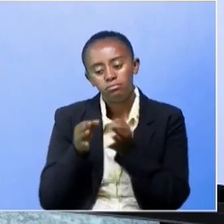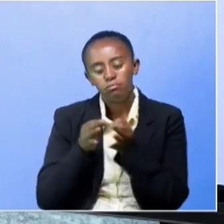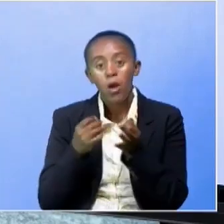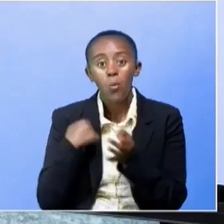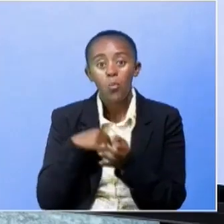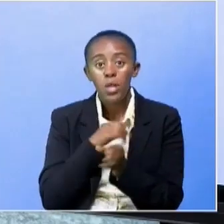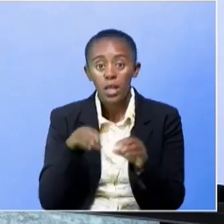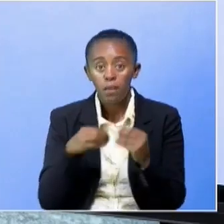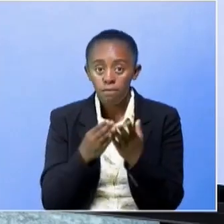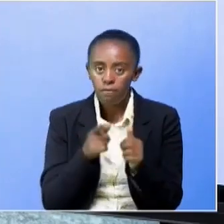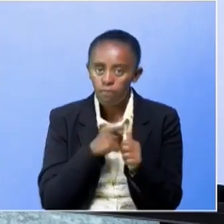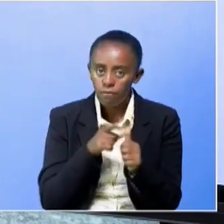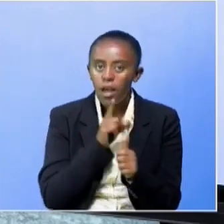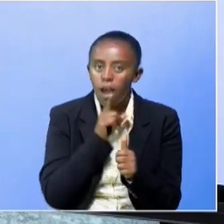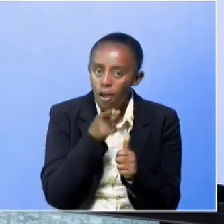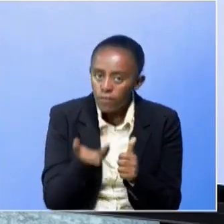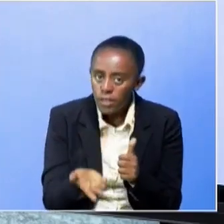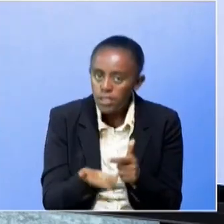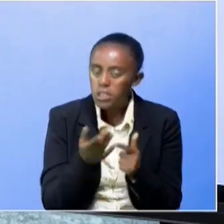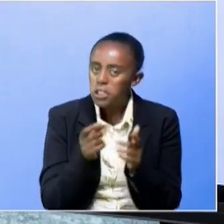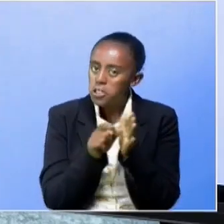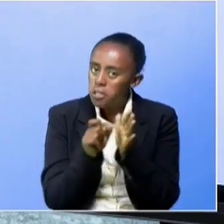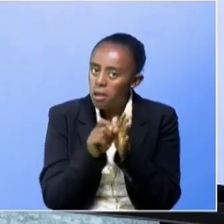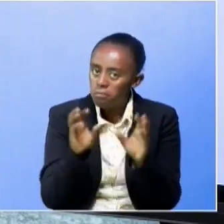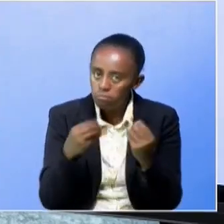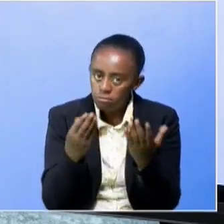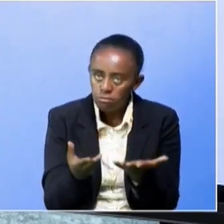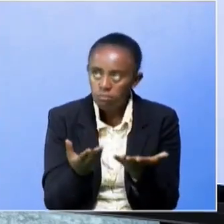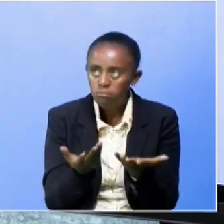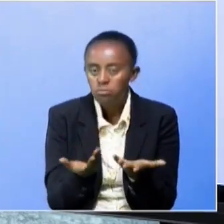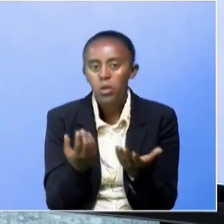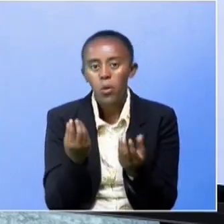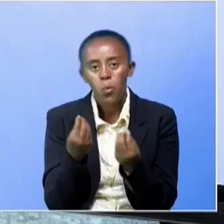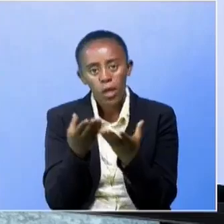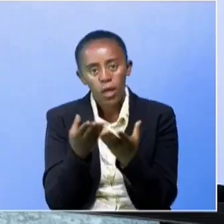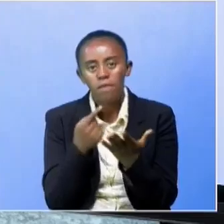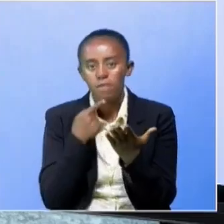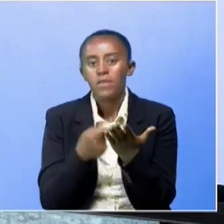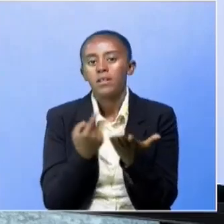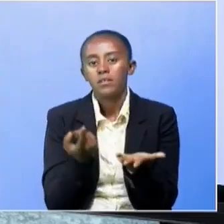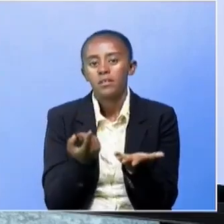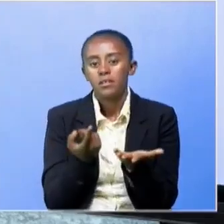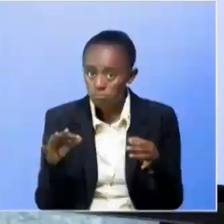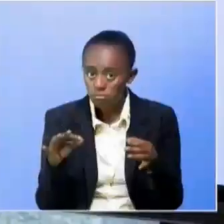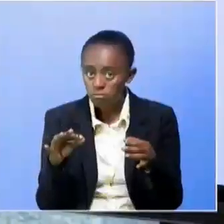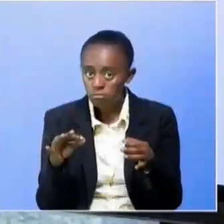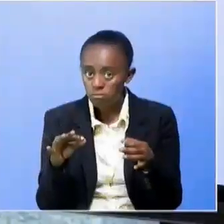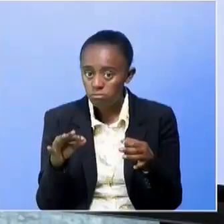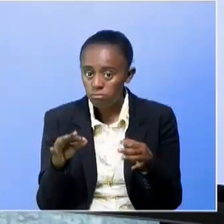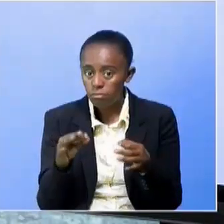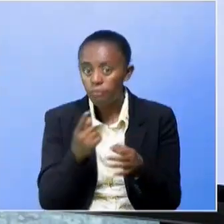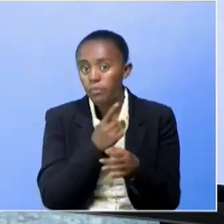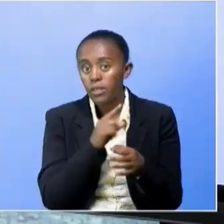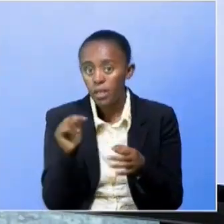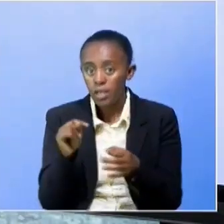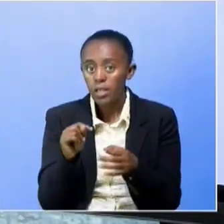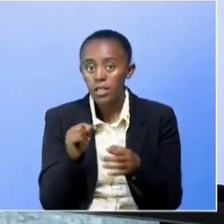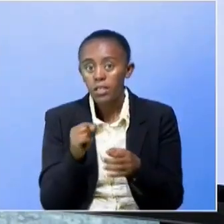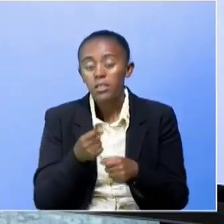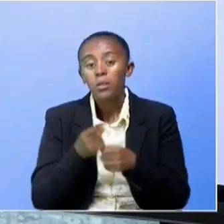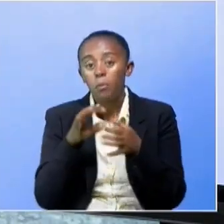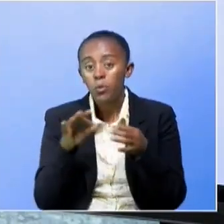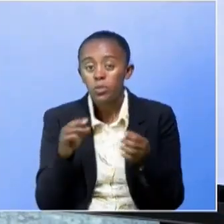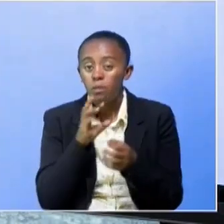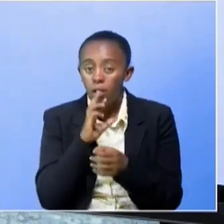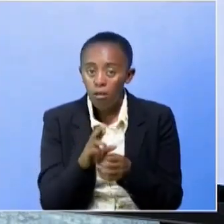give facts, we give examples, we give evidence. So the supporting sentences